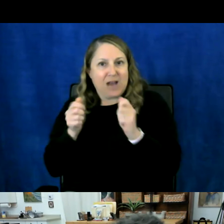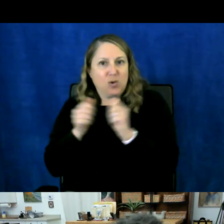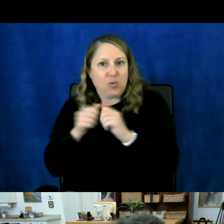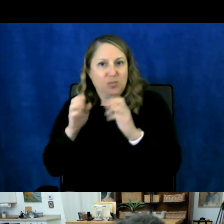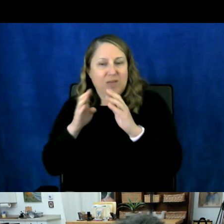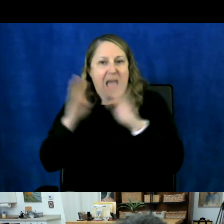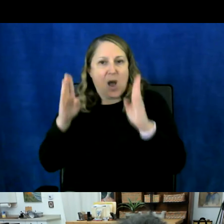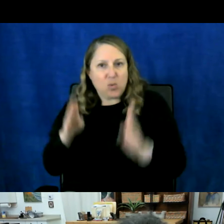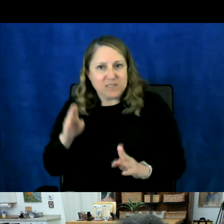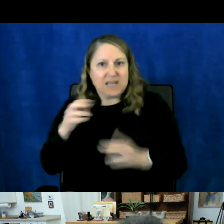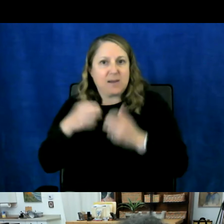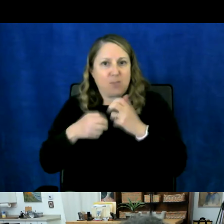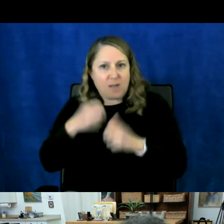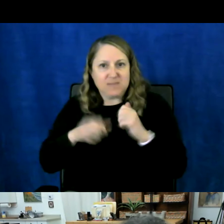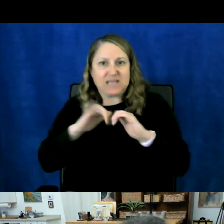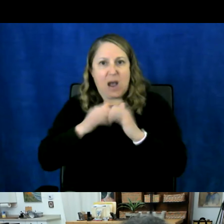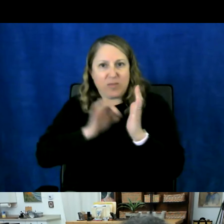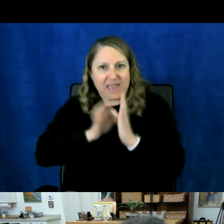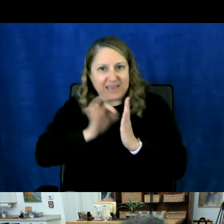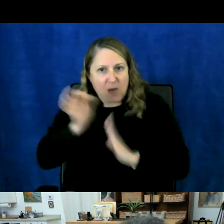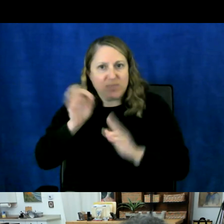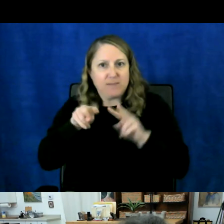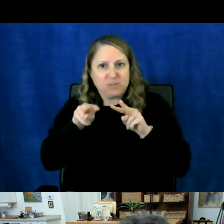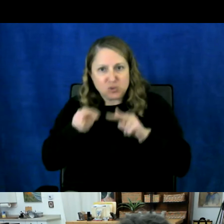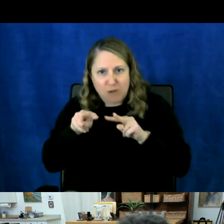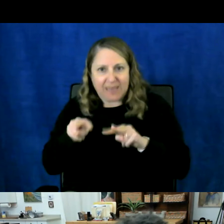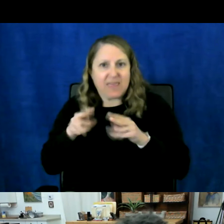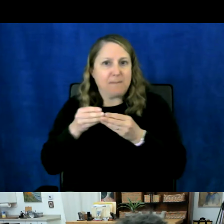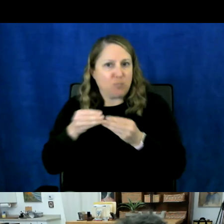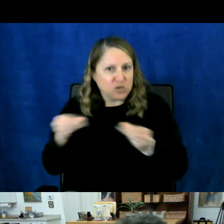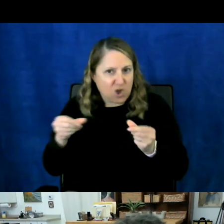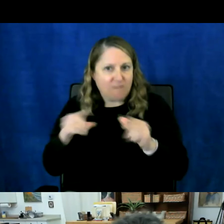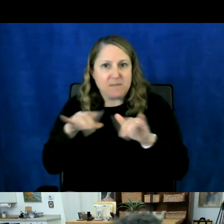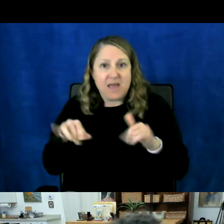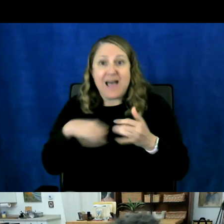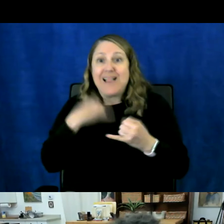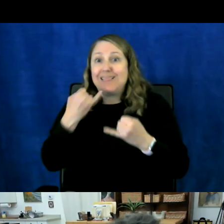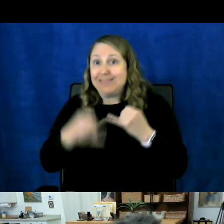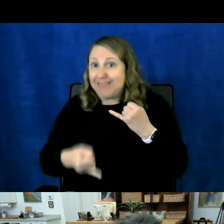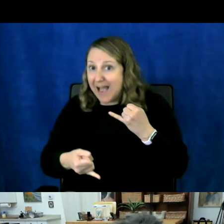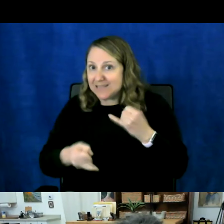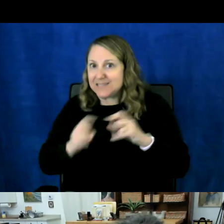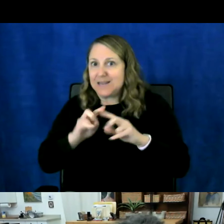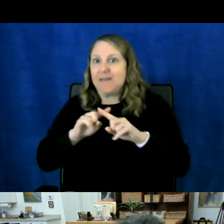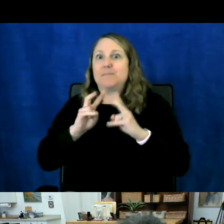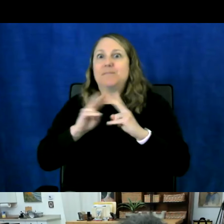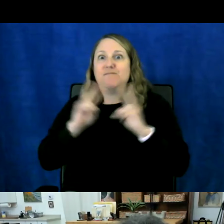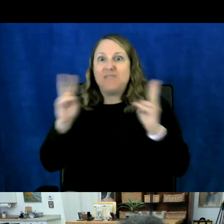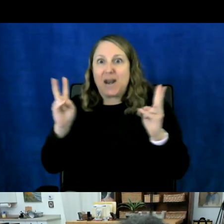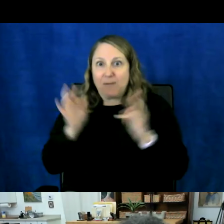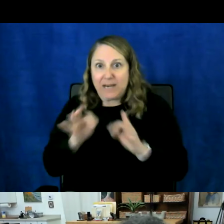tracked, resolved. And lastly, but very, very importantly,